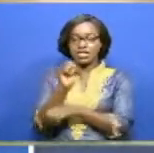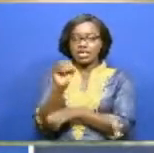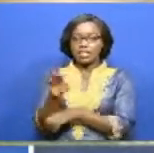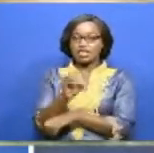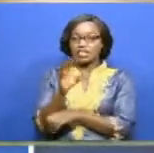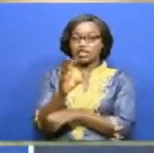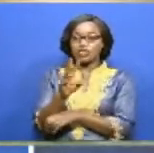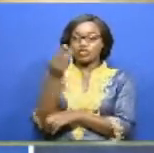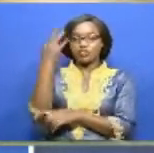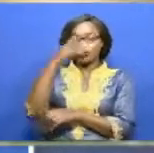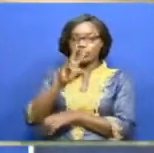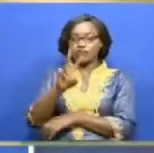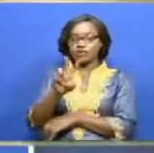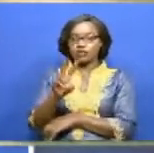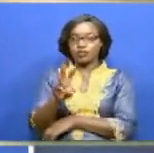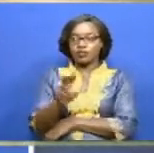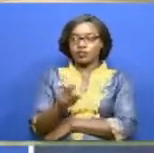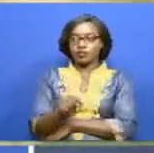two.